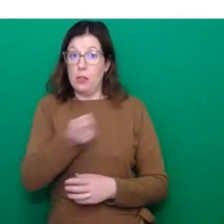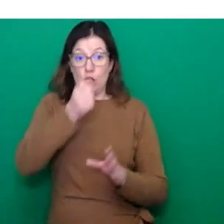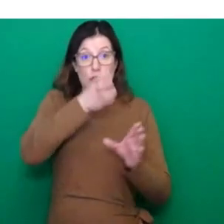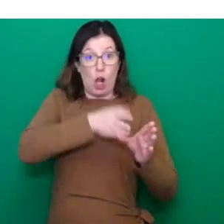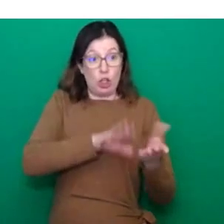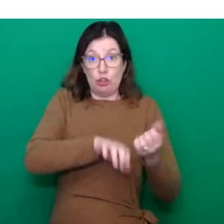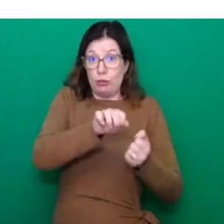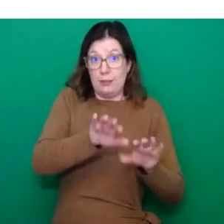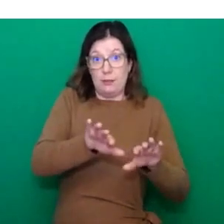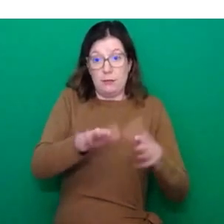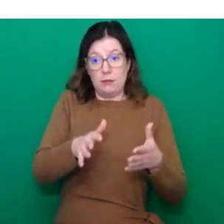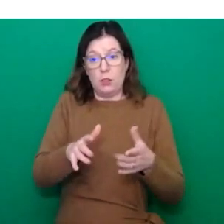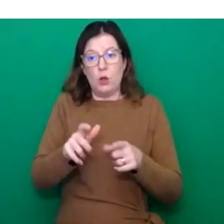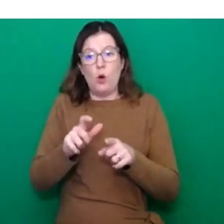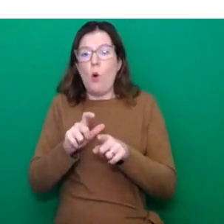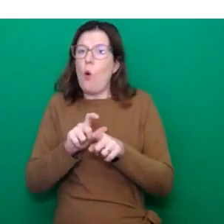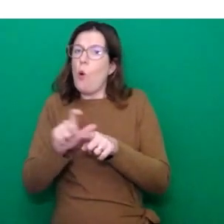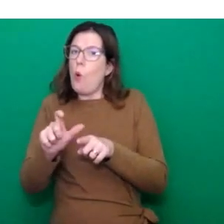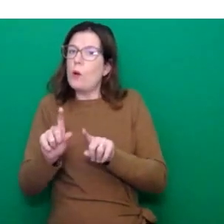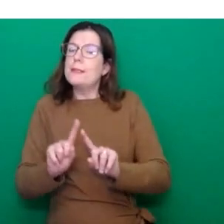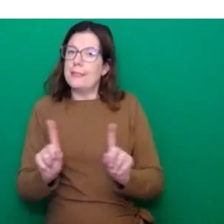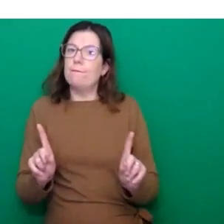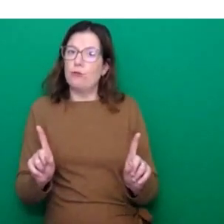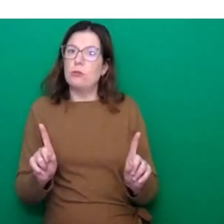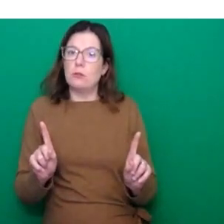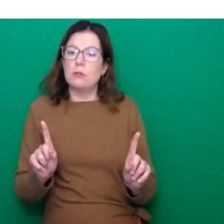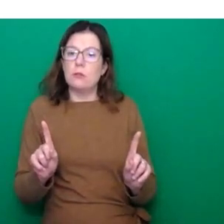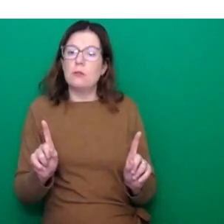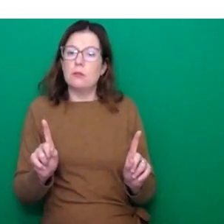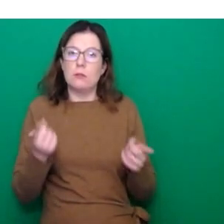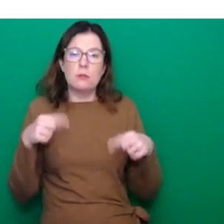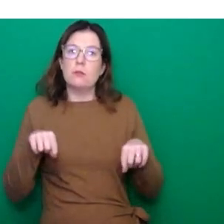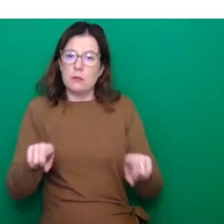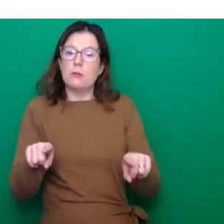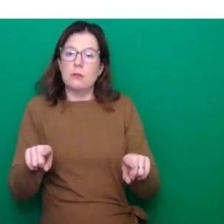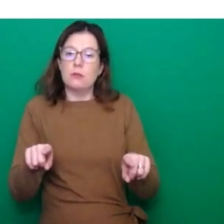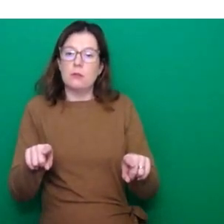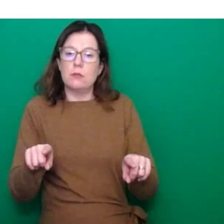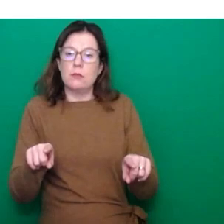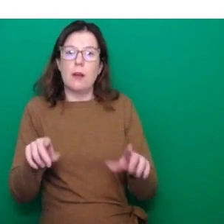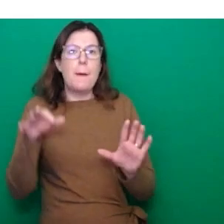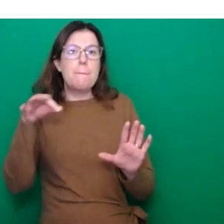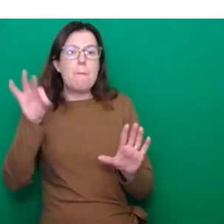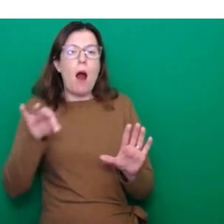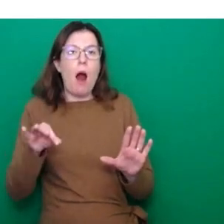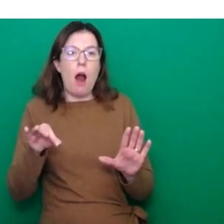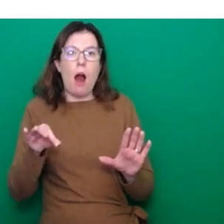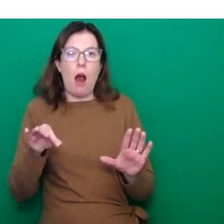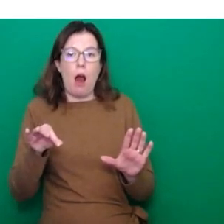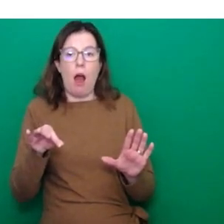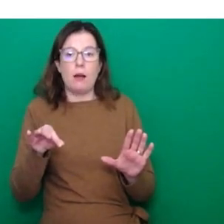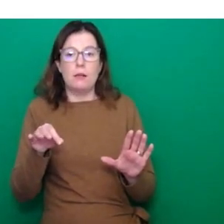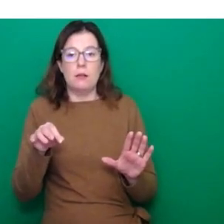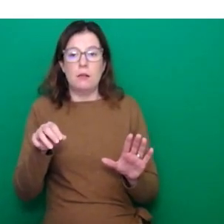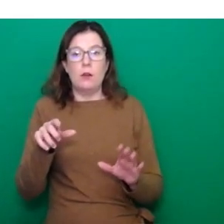degree, the course is very slightly different, just in terms of the way that it's marked. So you're not kind of marked